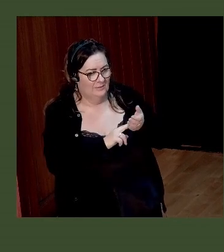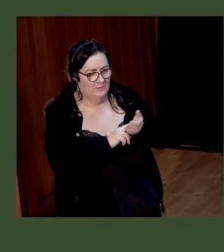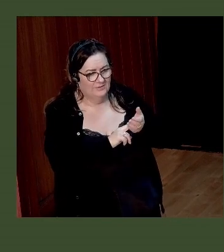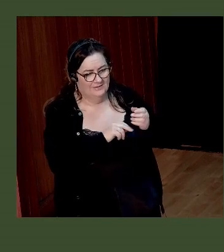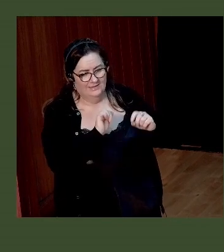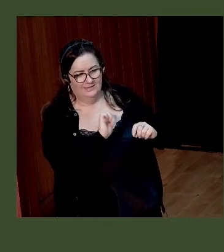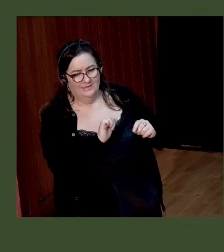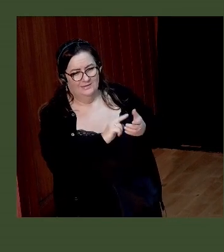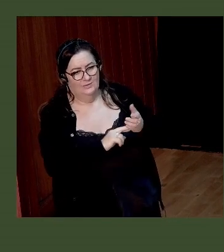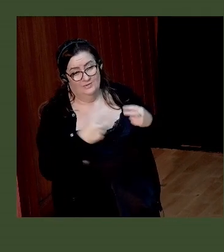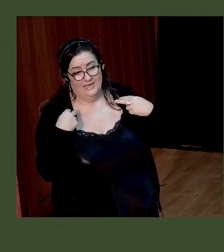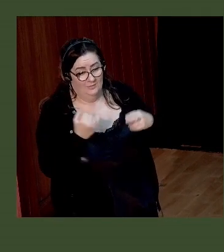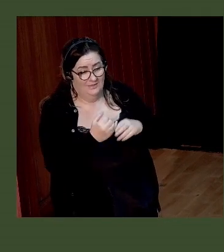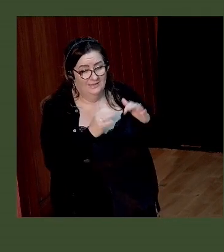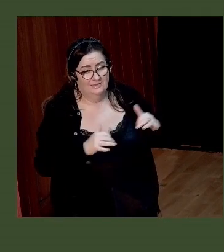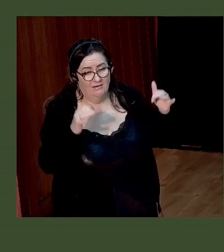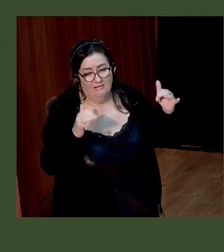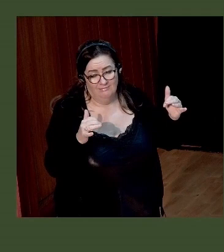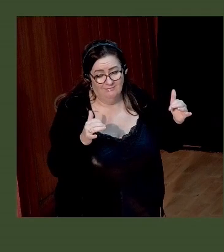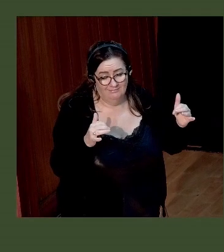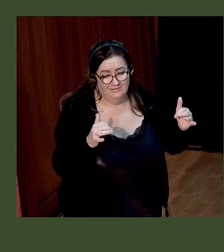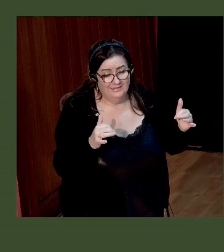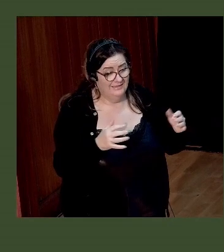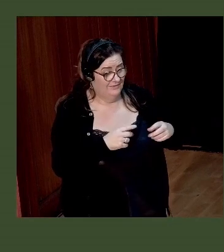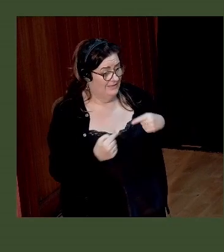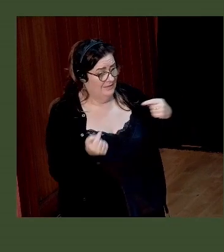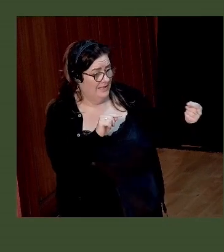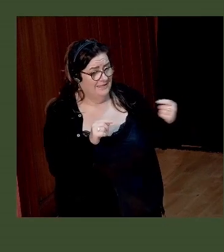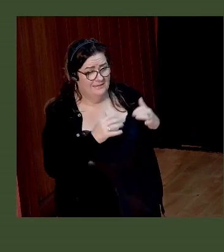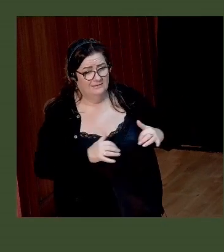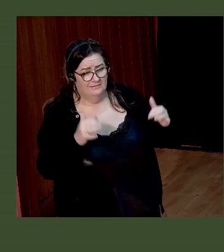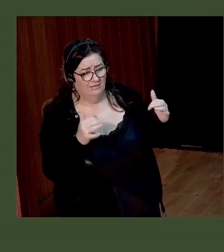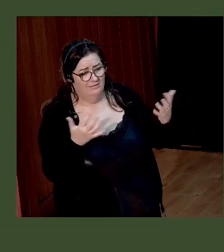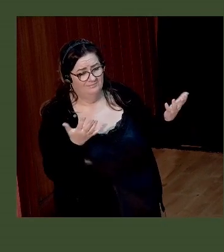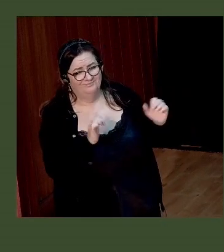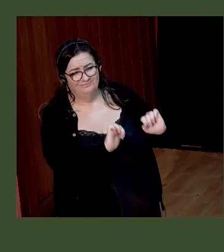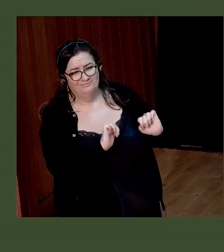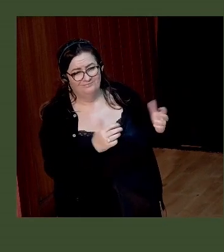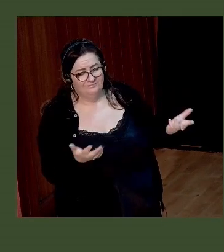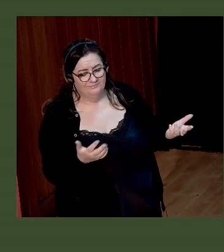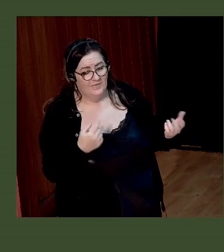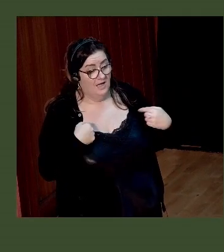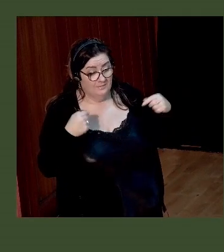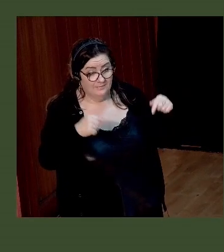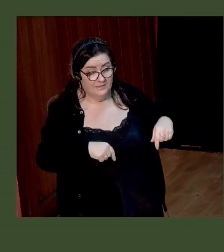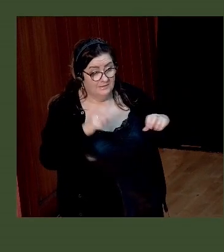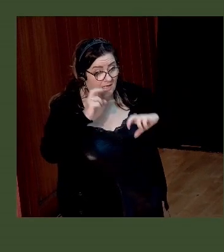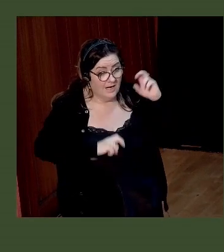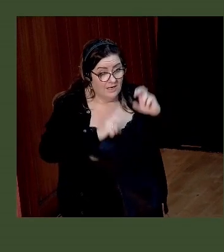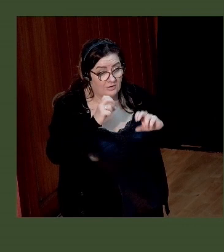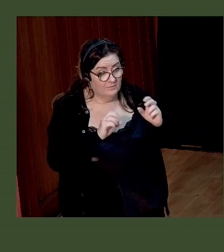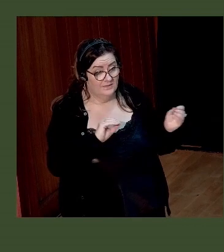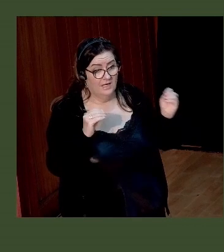franca. If the criteria, if the debates even in the Dáil are any guide. I'm not here to argue